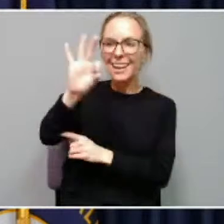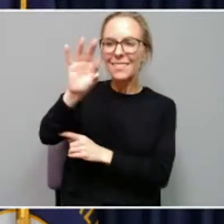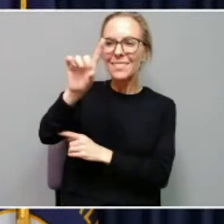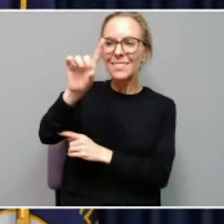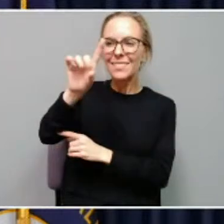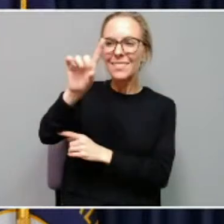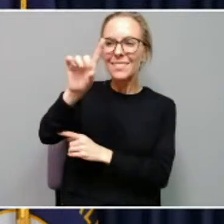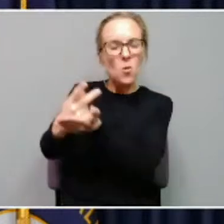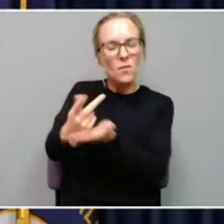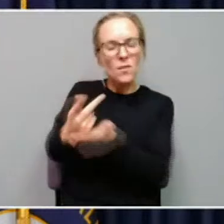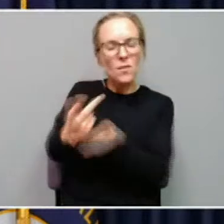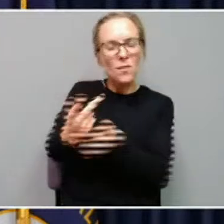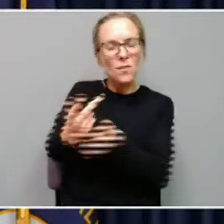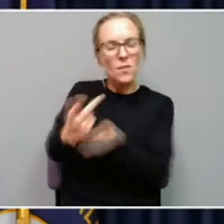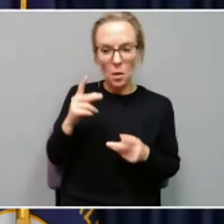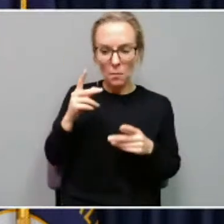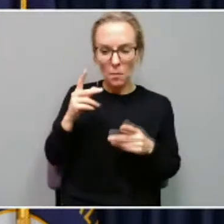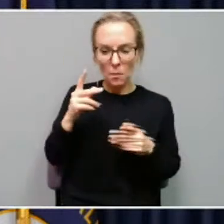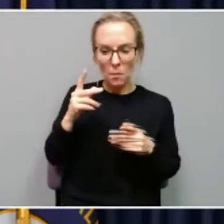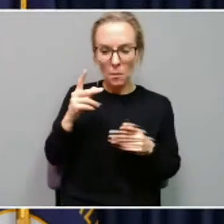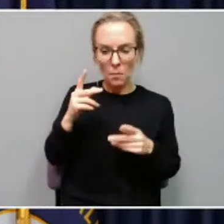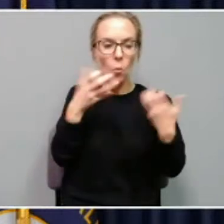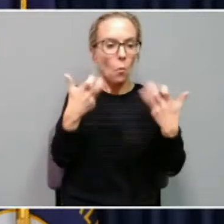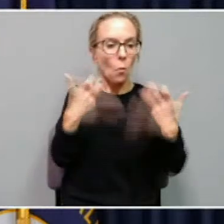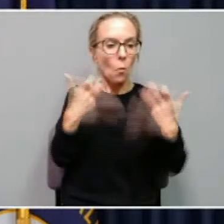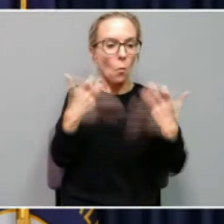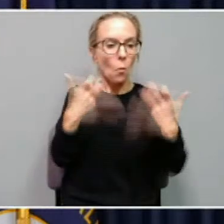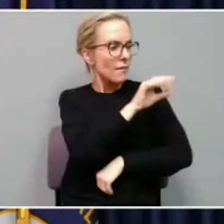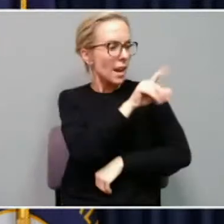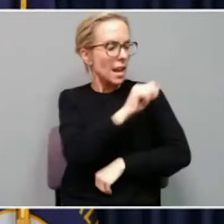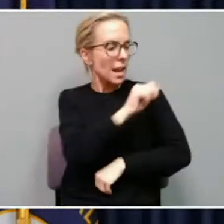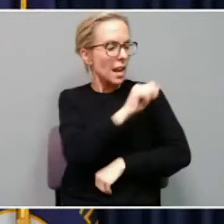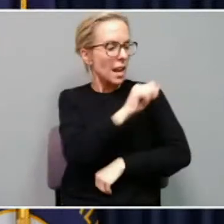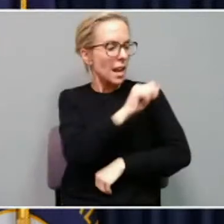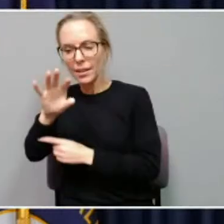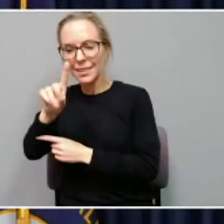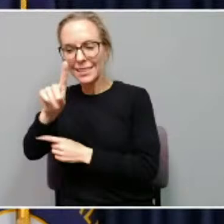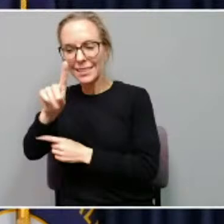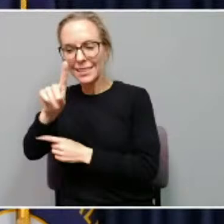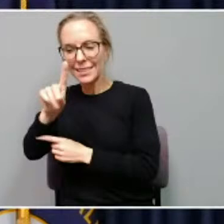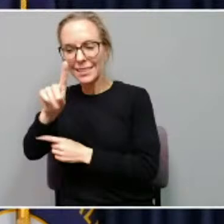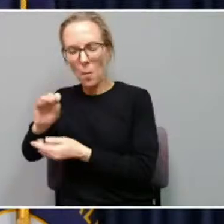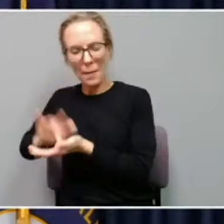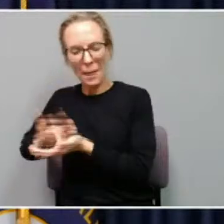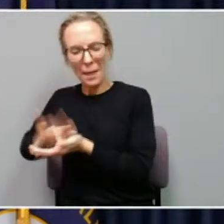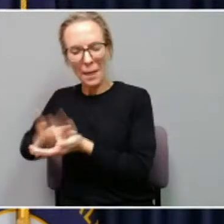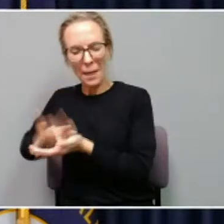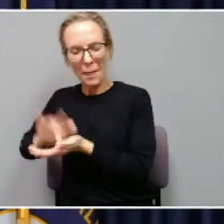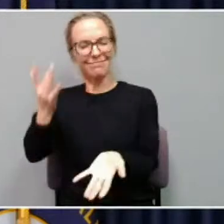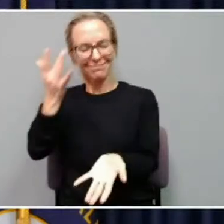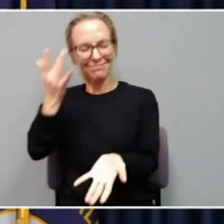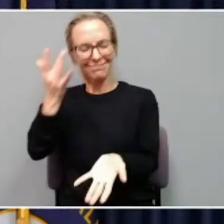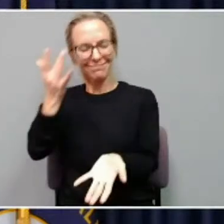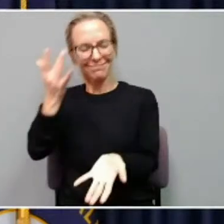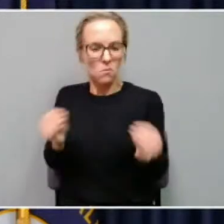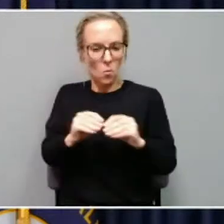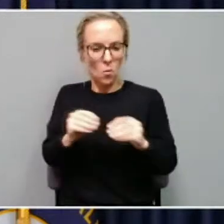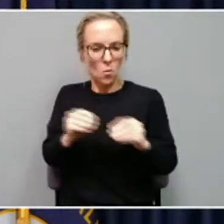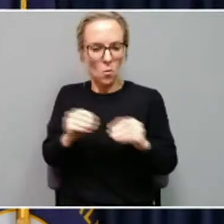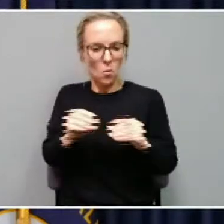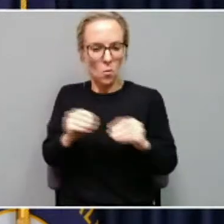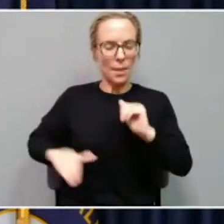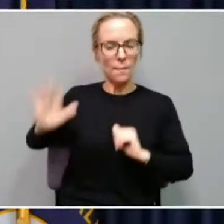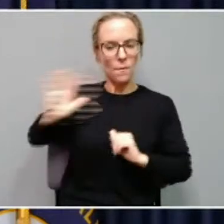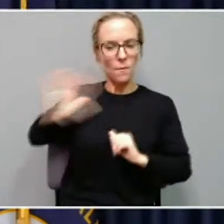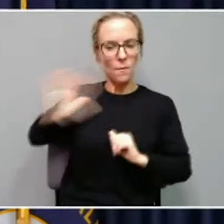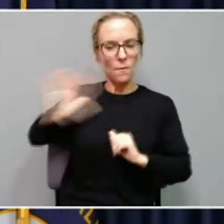You got people taking deworming medication. So more important now than ever to get factual information.